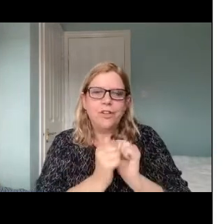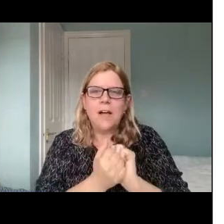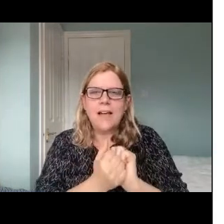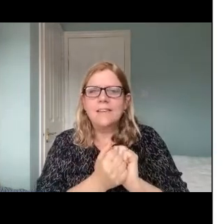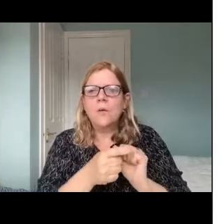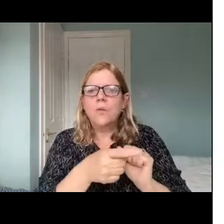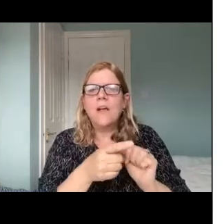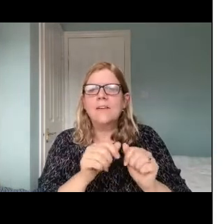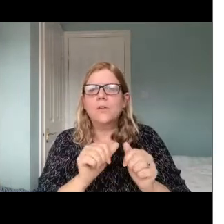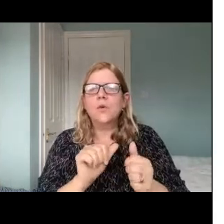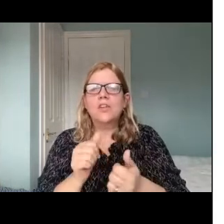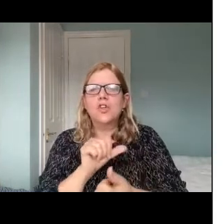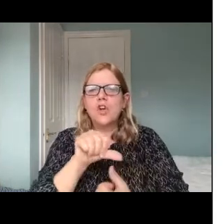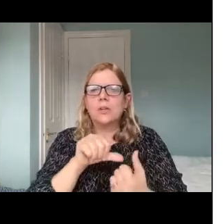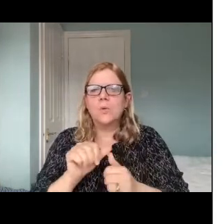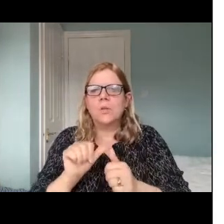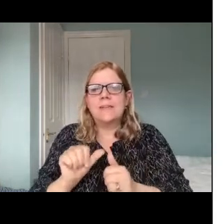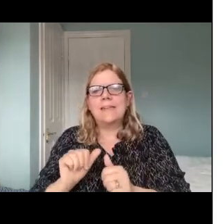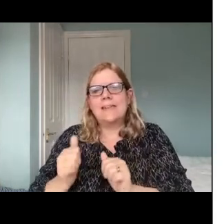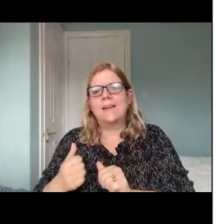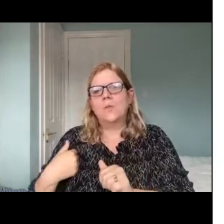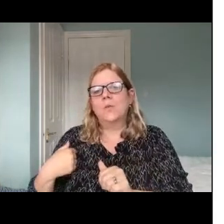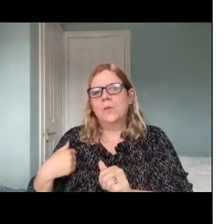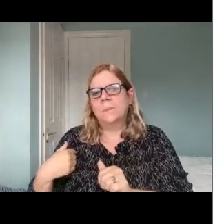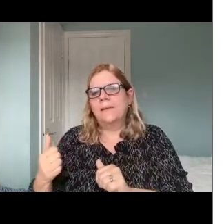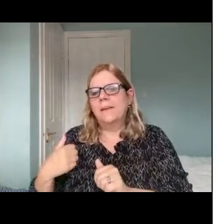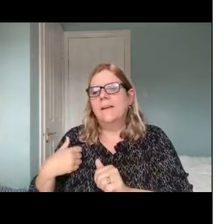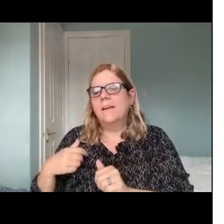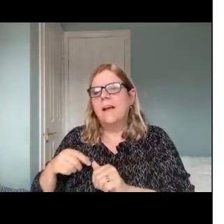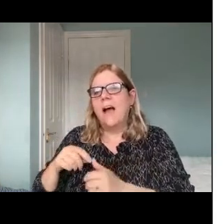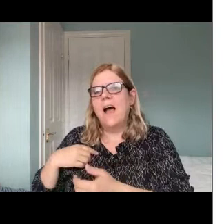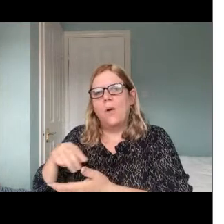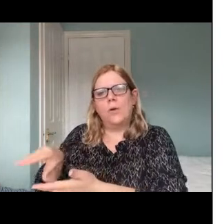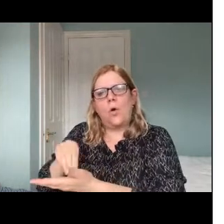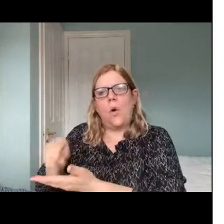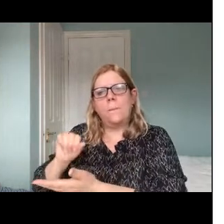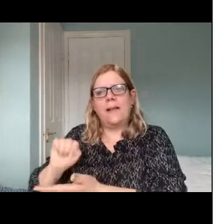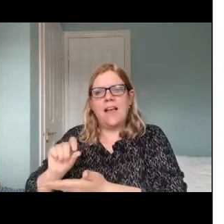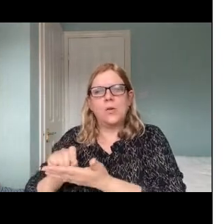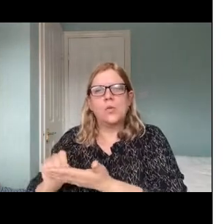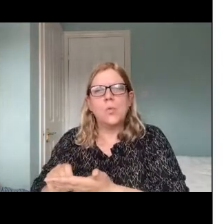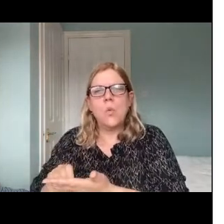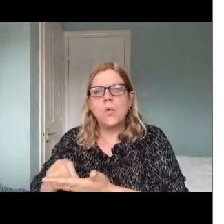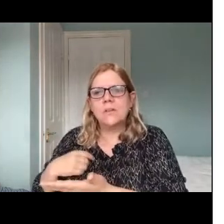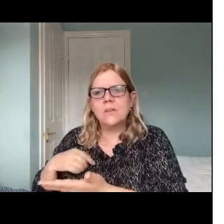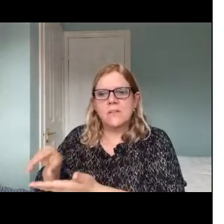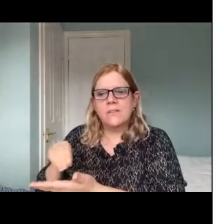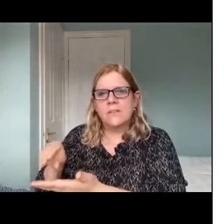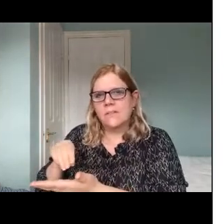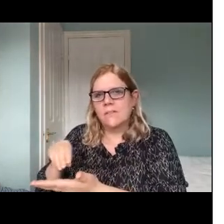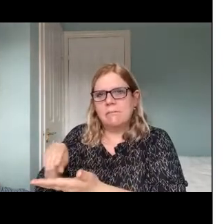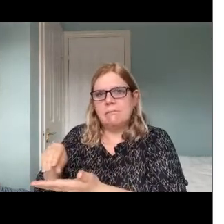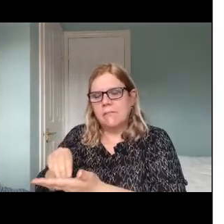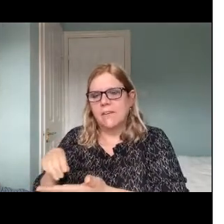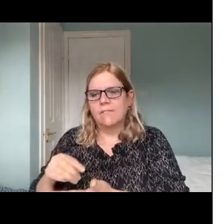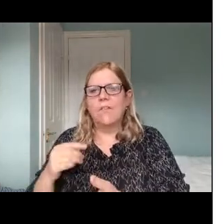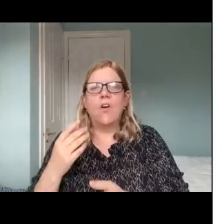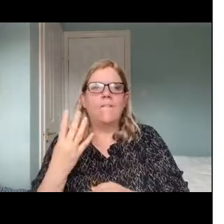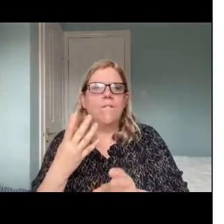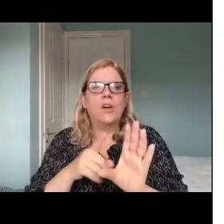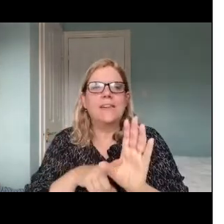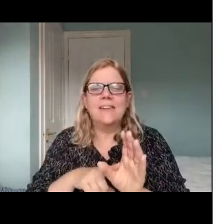see in the photograph here. These were the friends who helped me. They took turns to sit next to me and take copious notes that I could